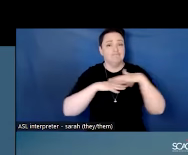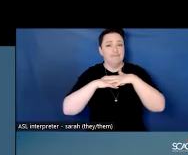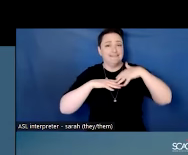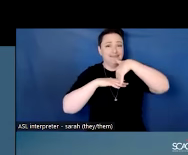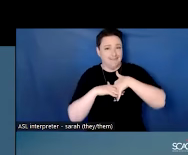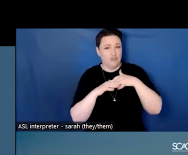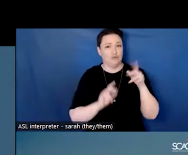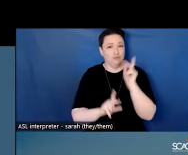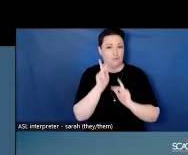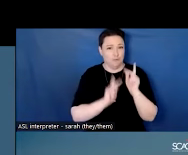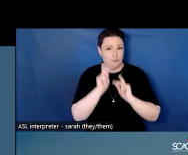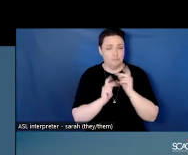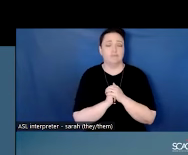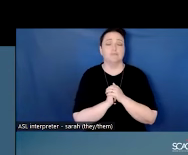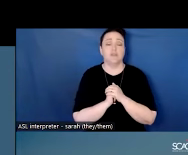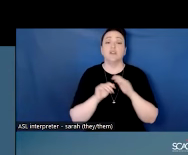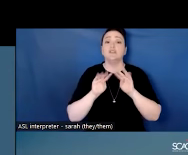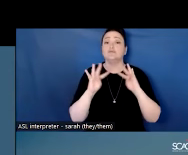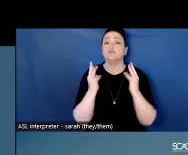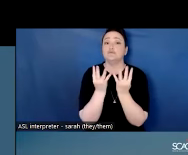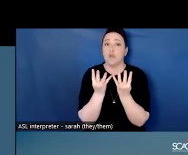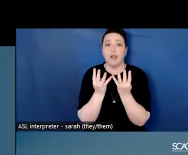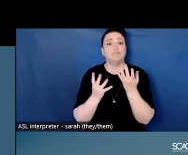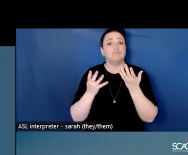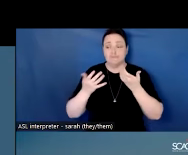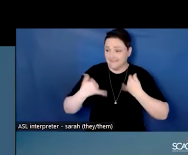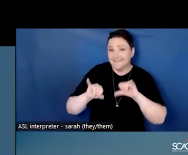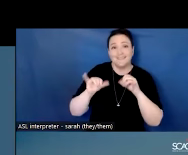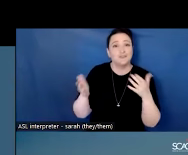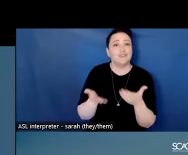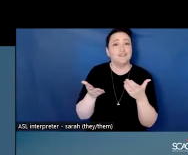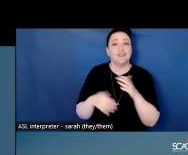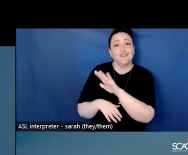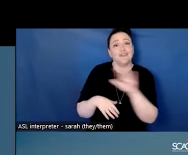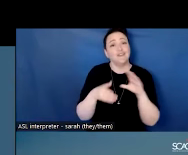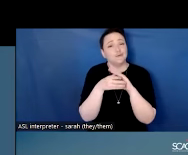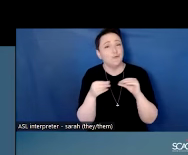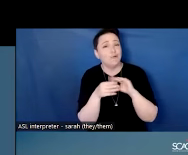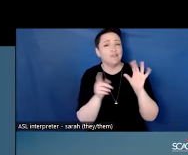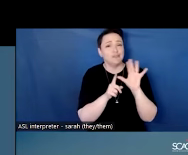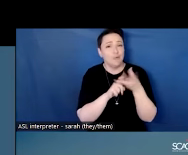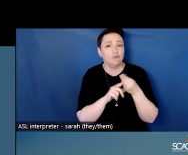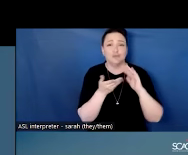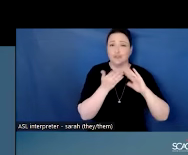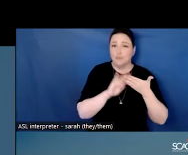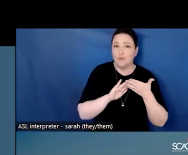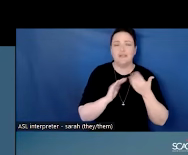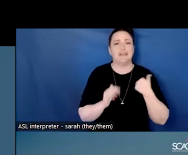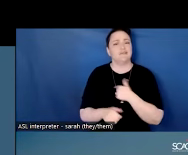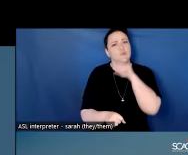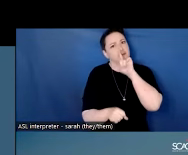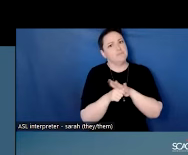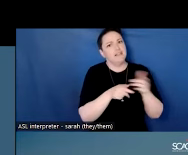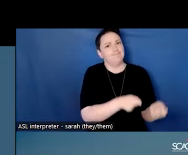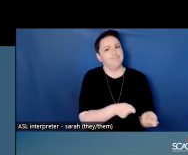We recognize that the tribes are still here, and we are committed to lifting up their stories, cultures, and communities. This